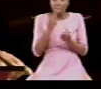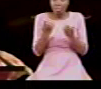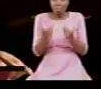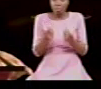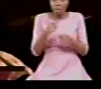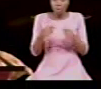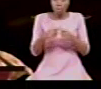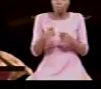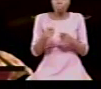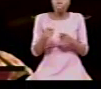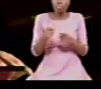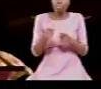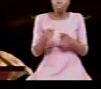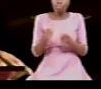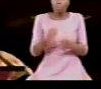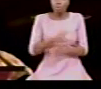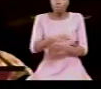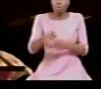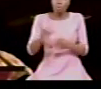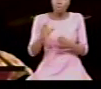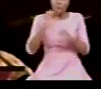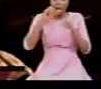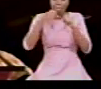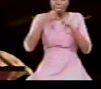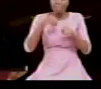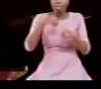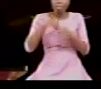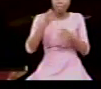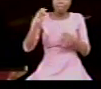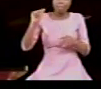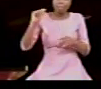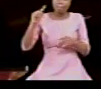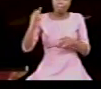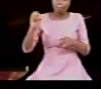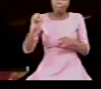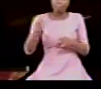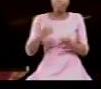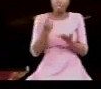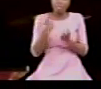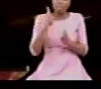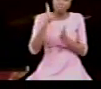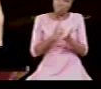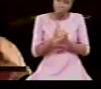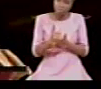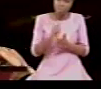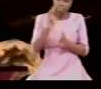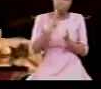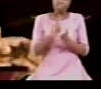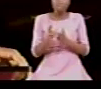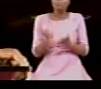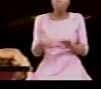maize, you can reap in a month or 2 months' time. When you sow okra, you may reap in about